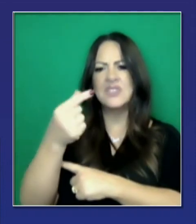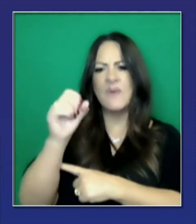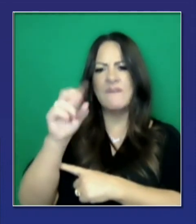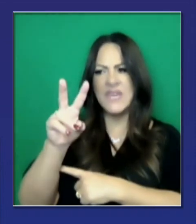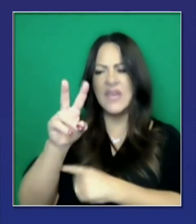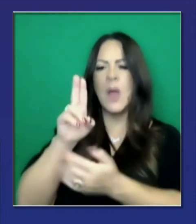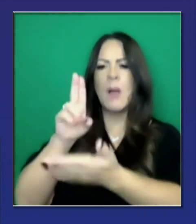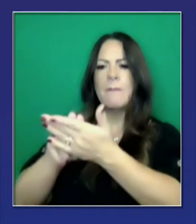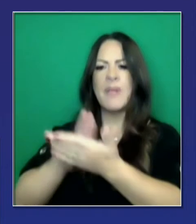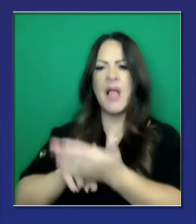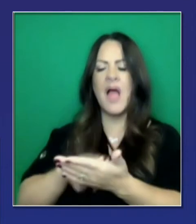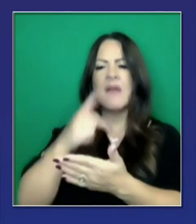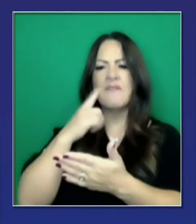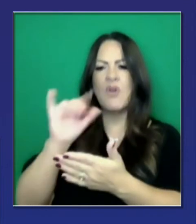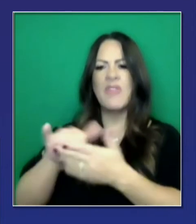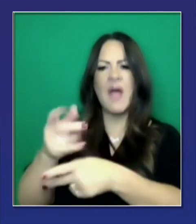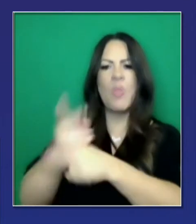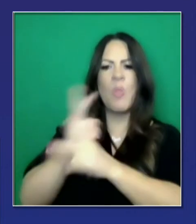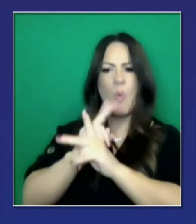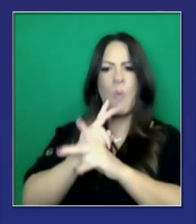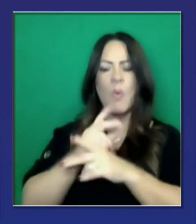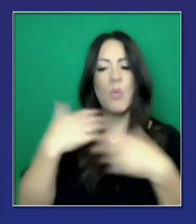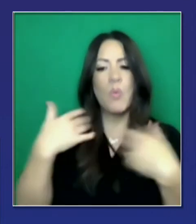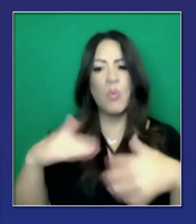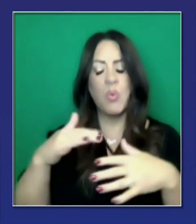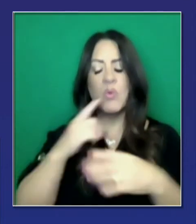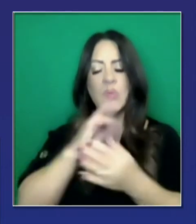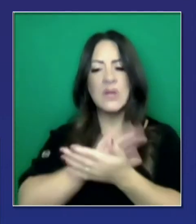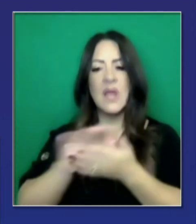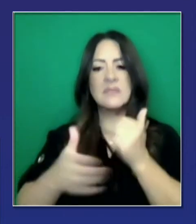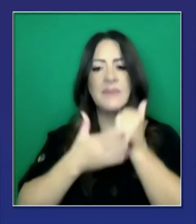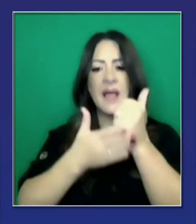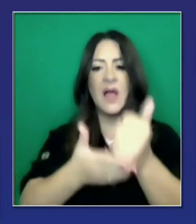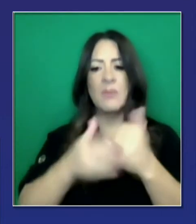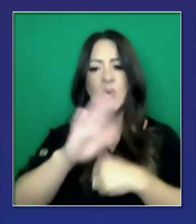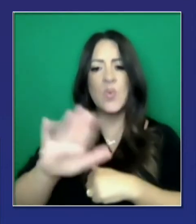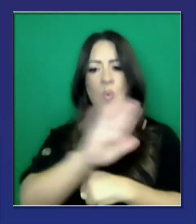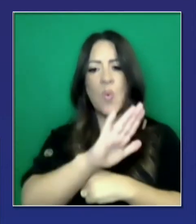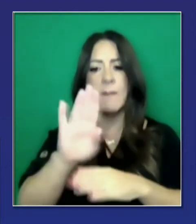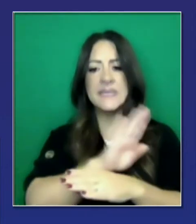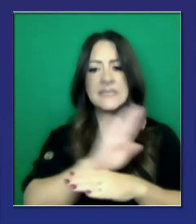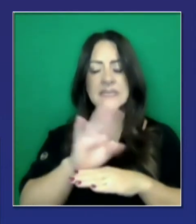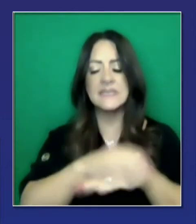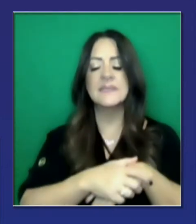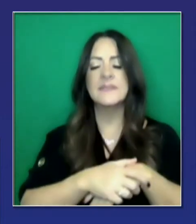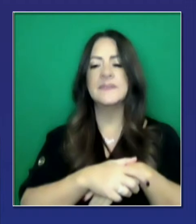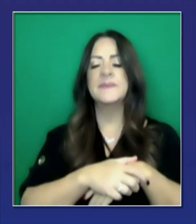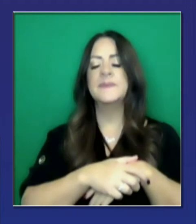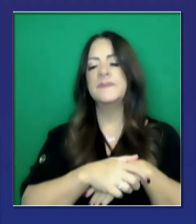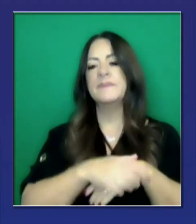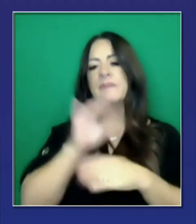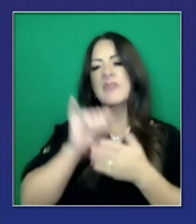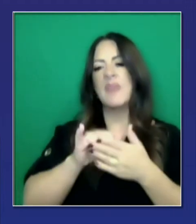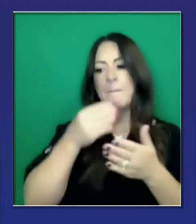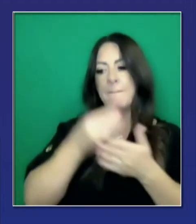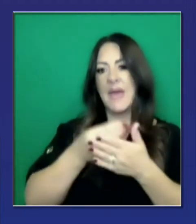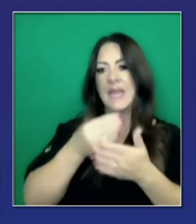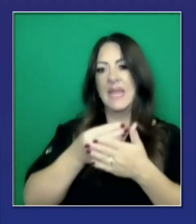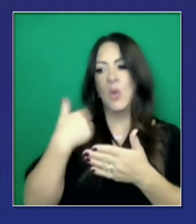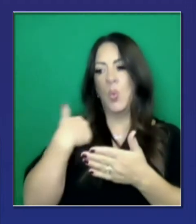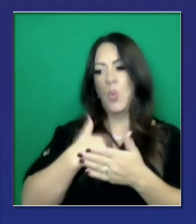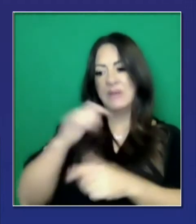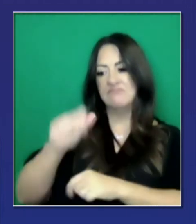website. We're going to be doing much more for our small businesses in January, but this was this transition fund that we put